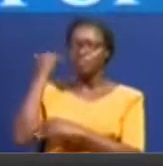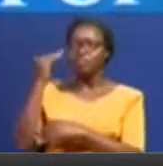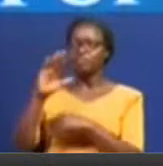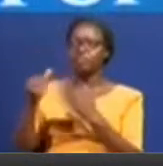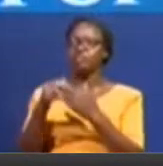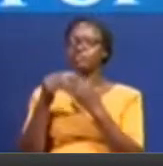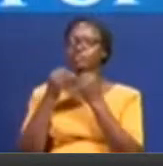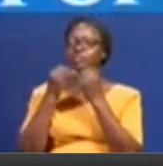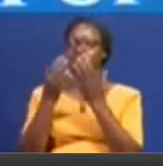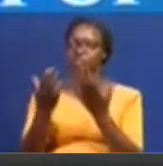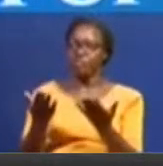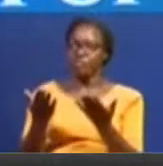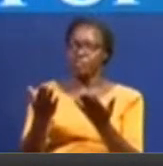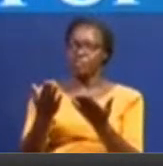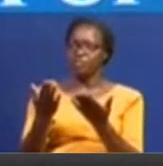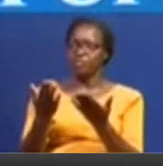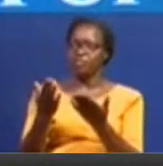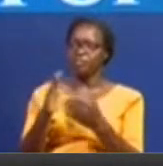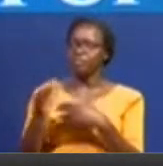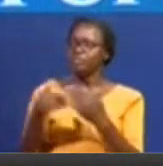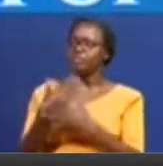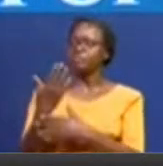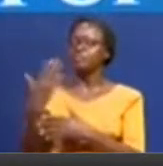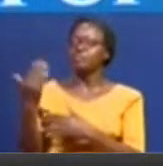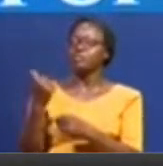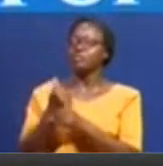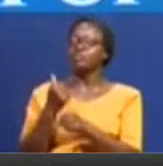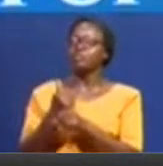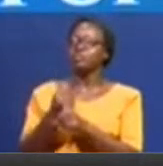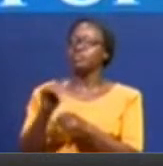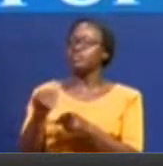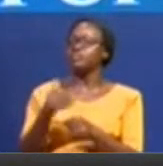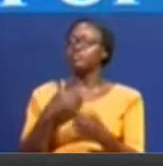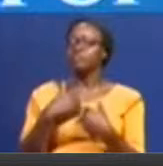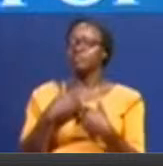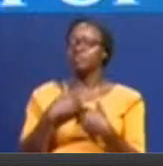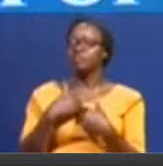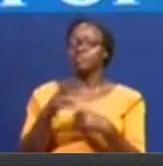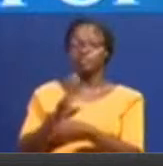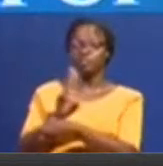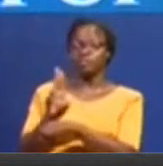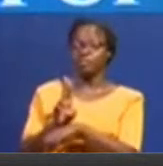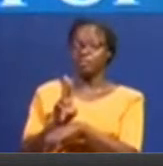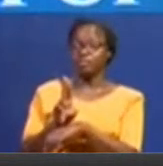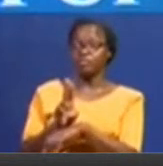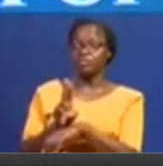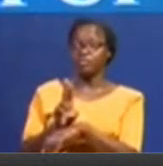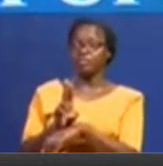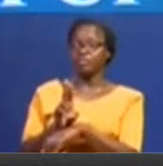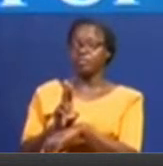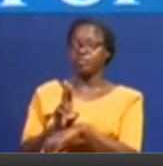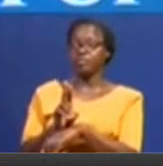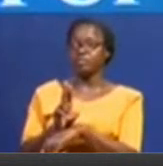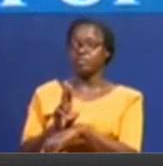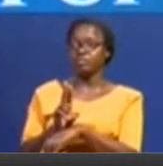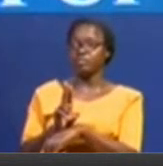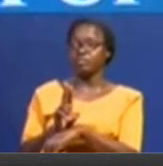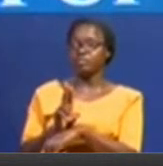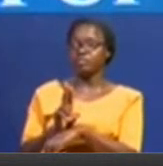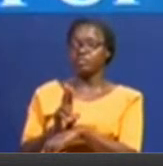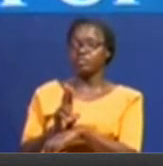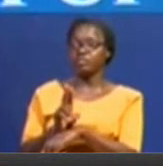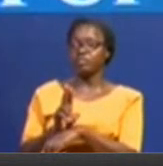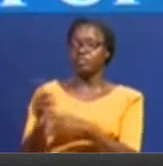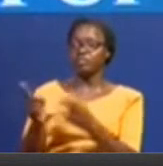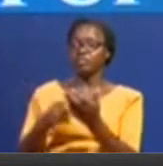the information, all the paperwork that we have used. We have used to tally this and